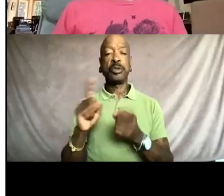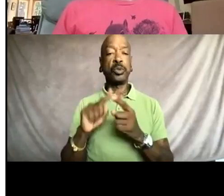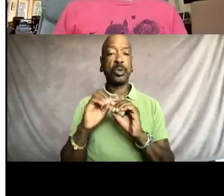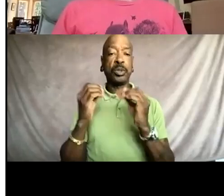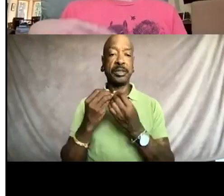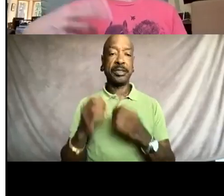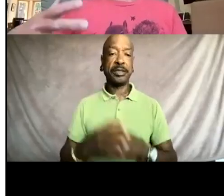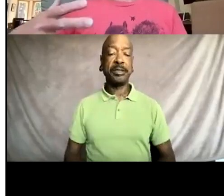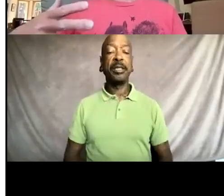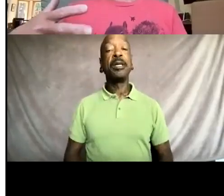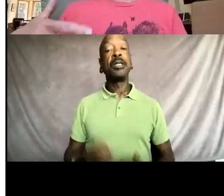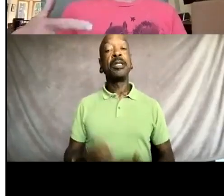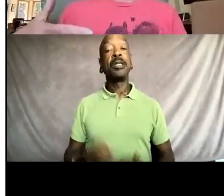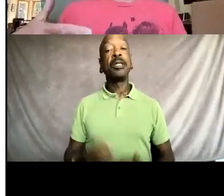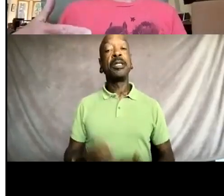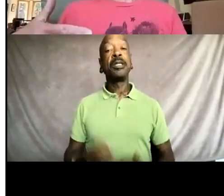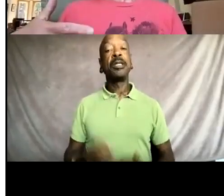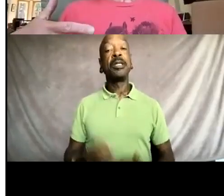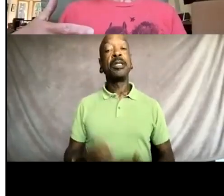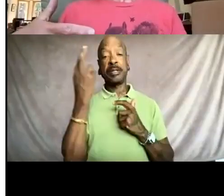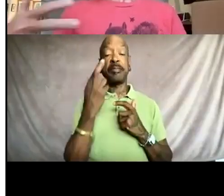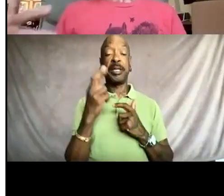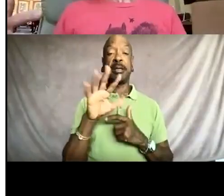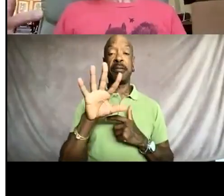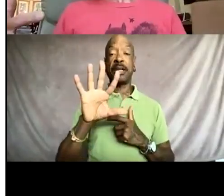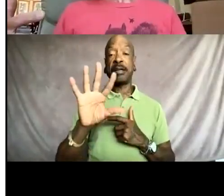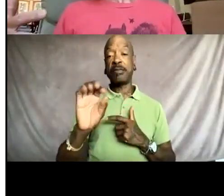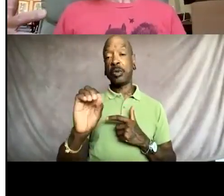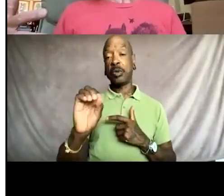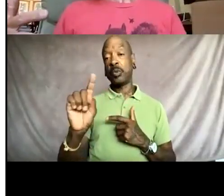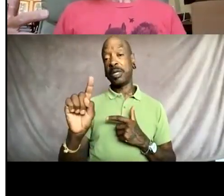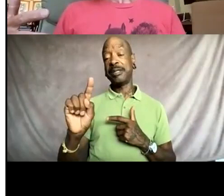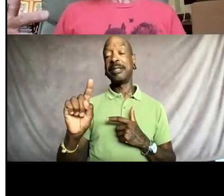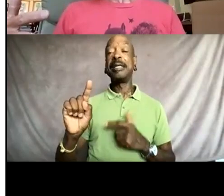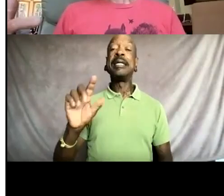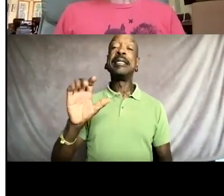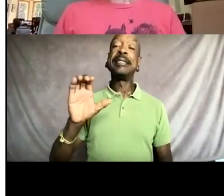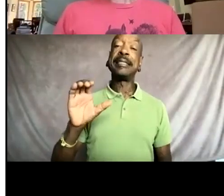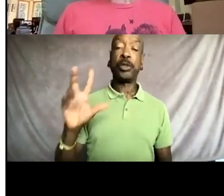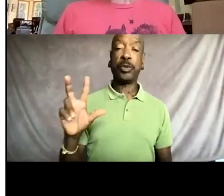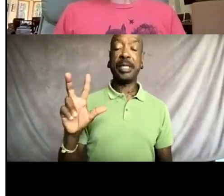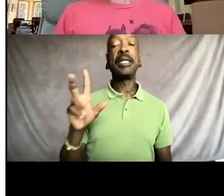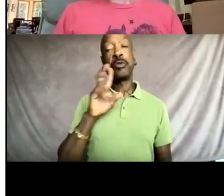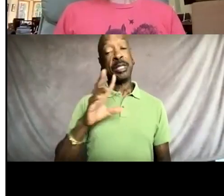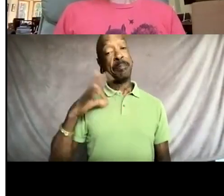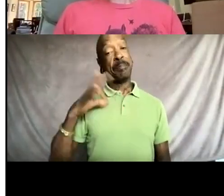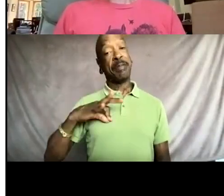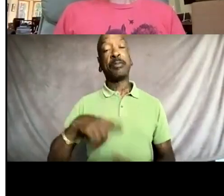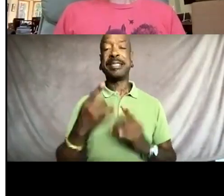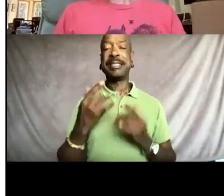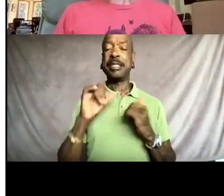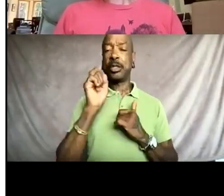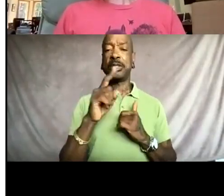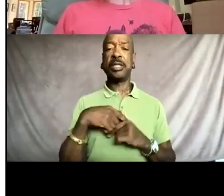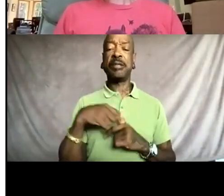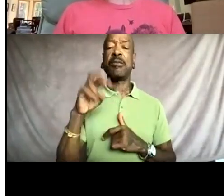So I've given you a lot of reasons why being a 501c3 is beneficial, but then there still is this question of whether a radical real estate